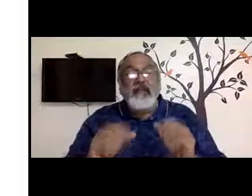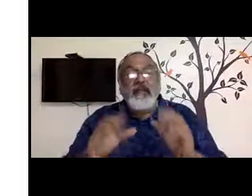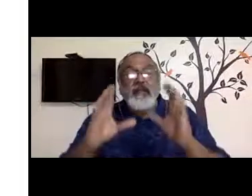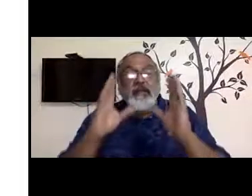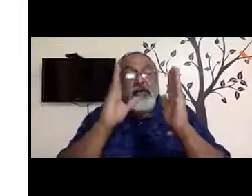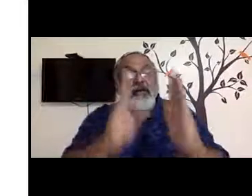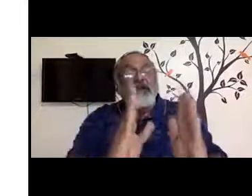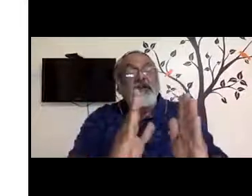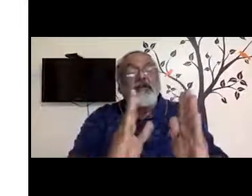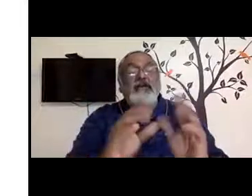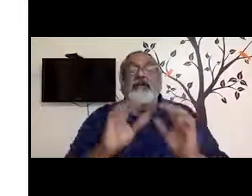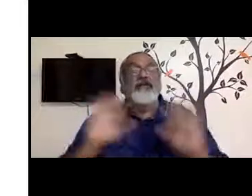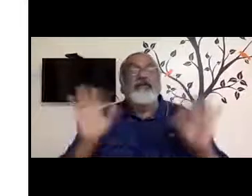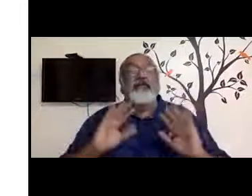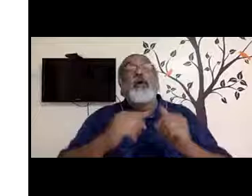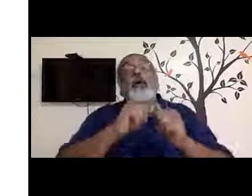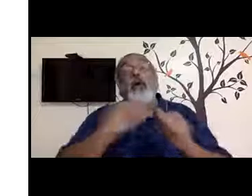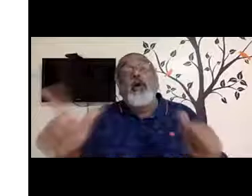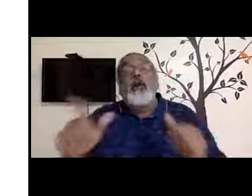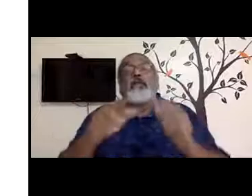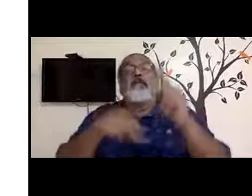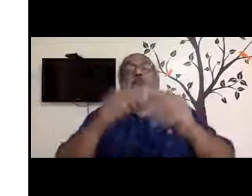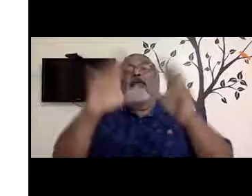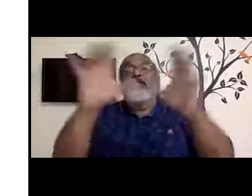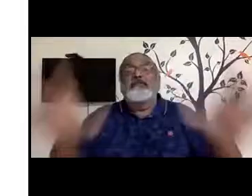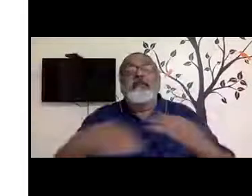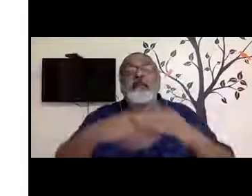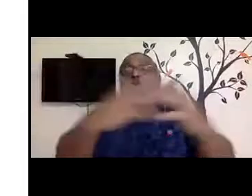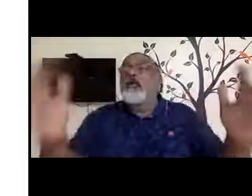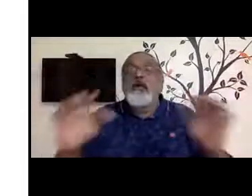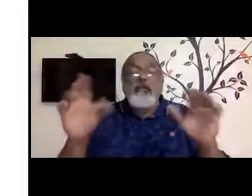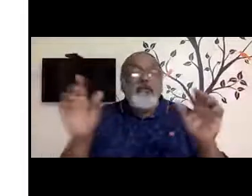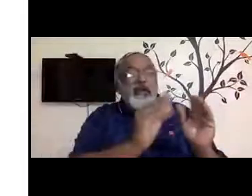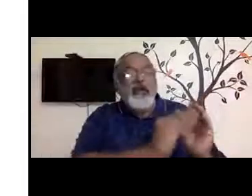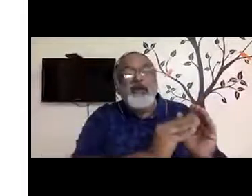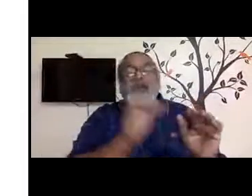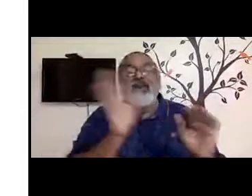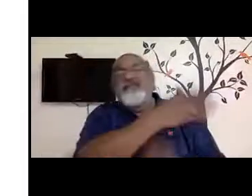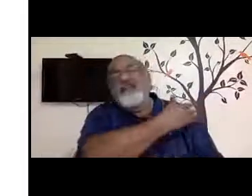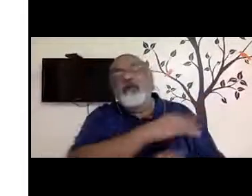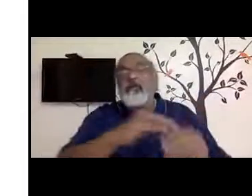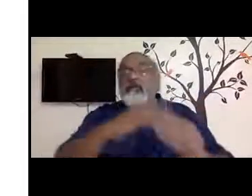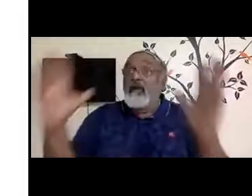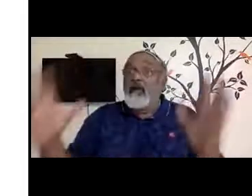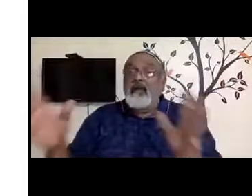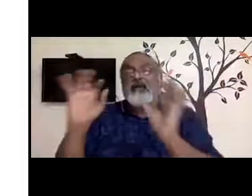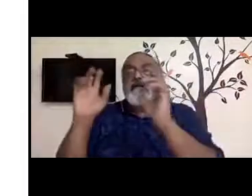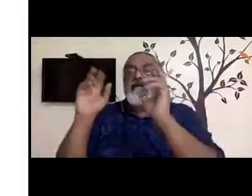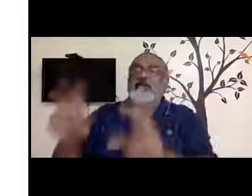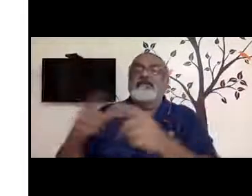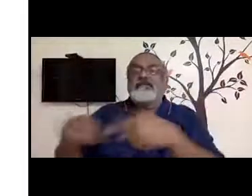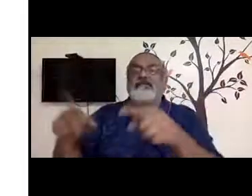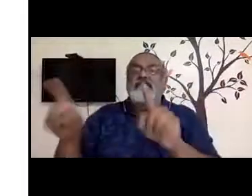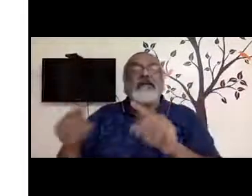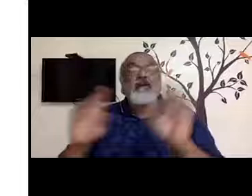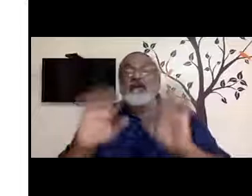prototypical category, or a majority group should be covered and minority can be left out. No, all the minority people should also be